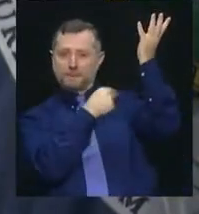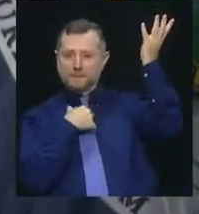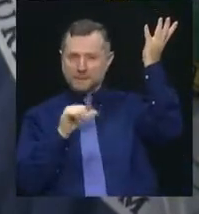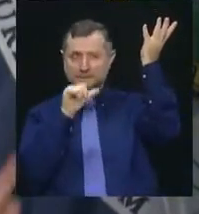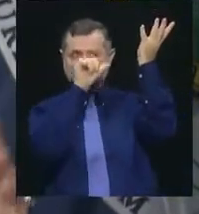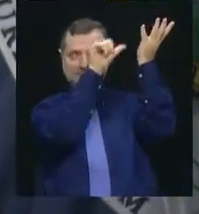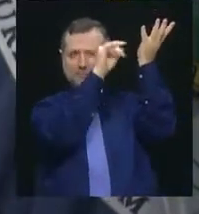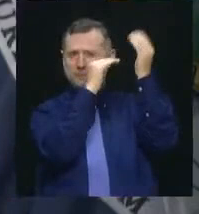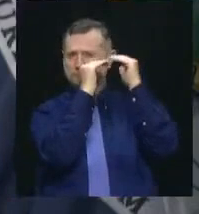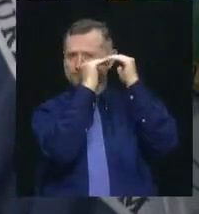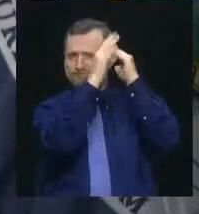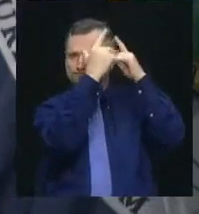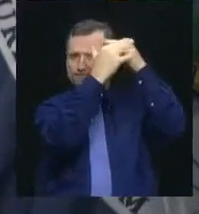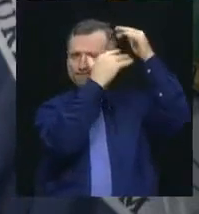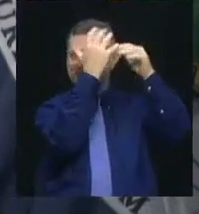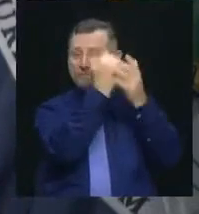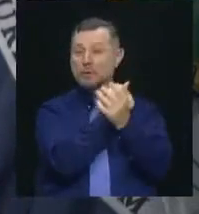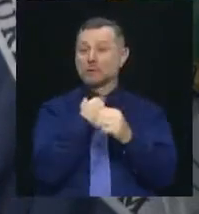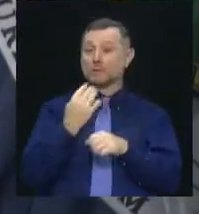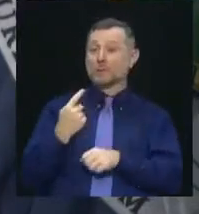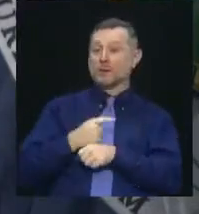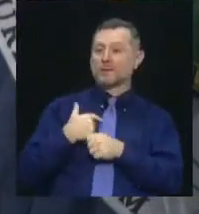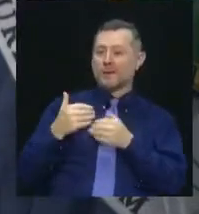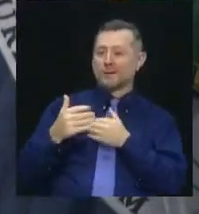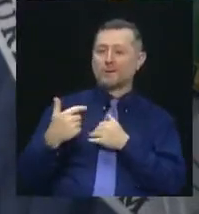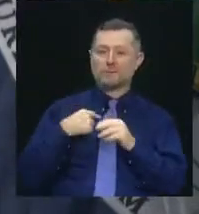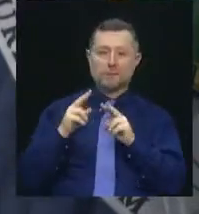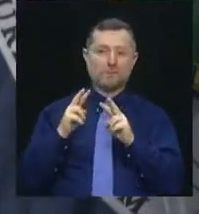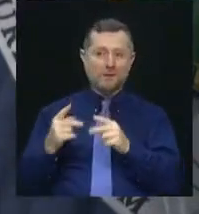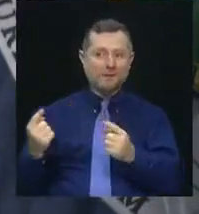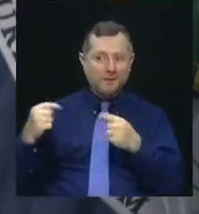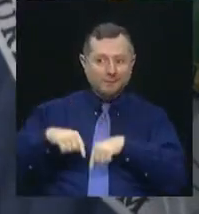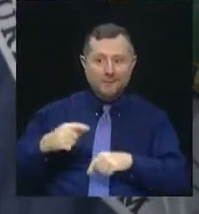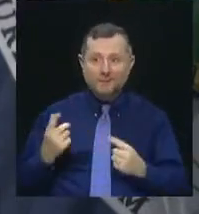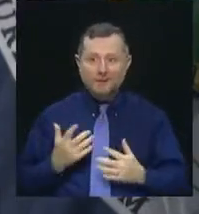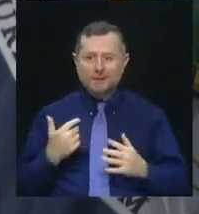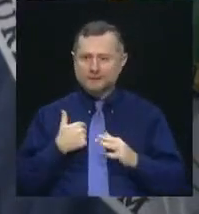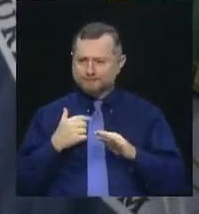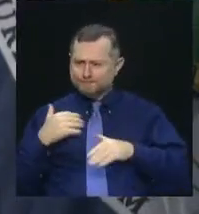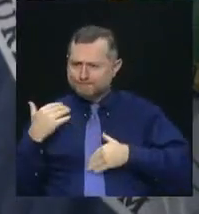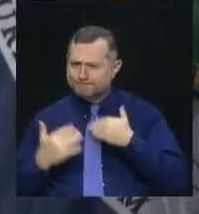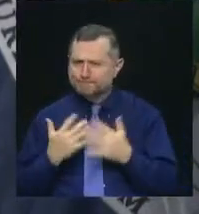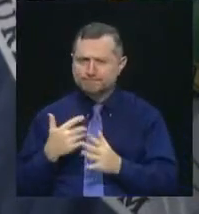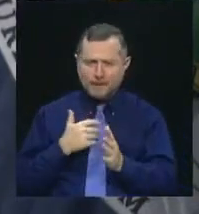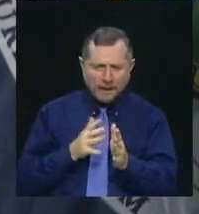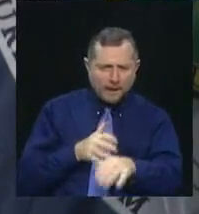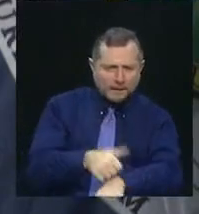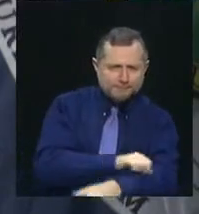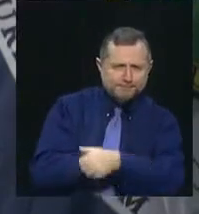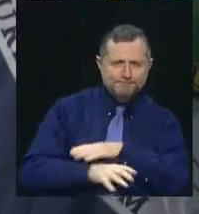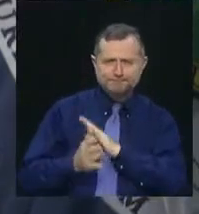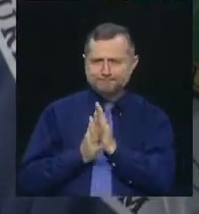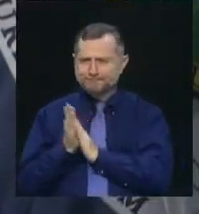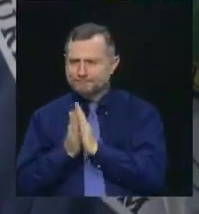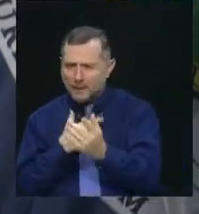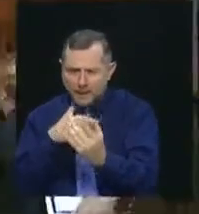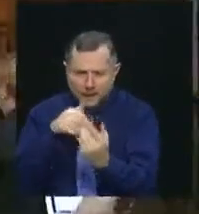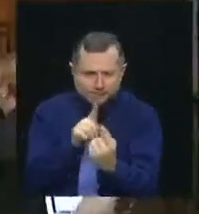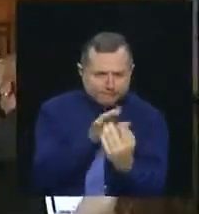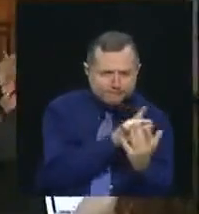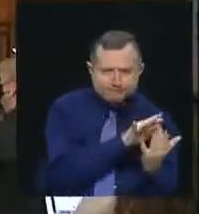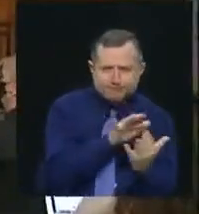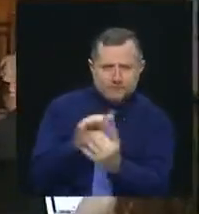back to a venue like this and to make sure that we are ready to deal with all the challenges that we face. Morgan McKay from Spectrum.